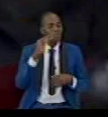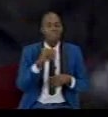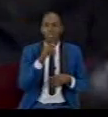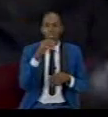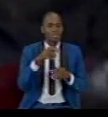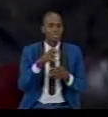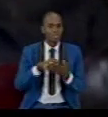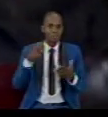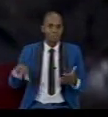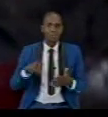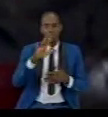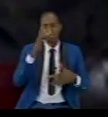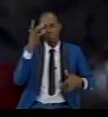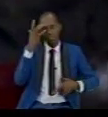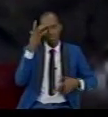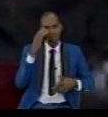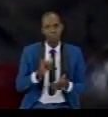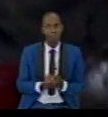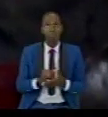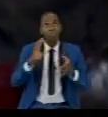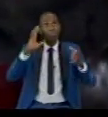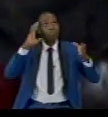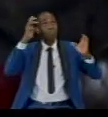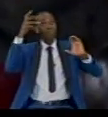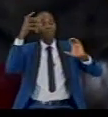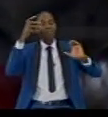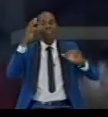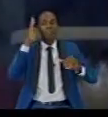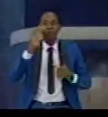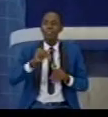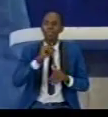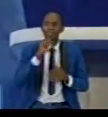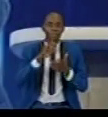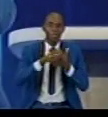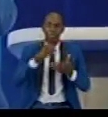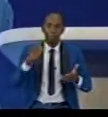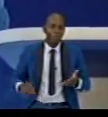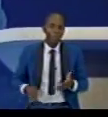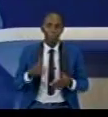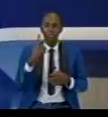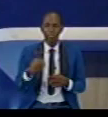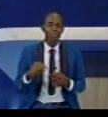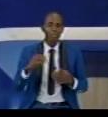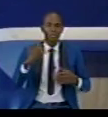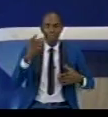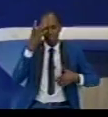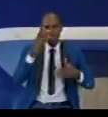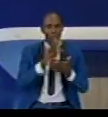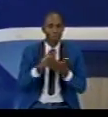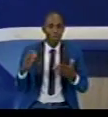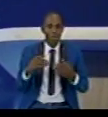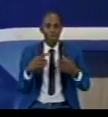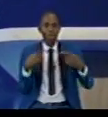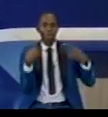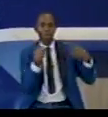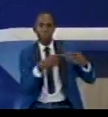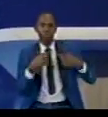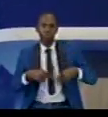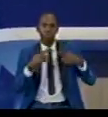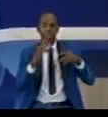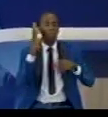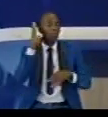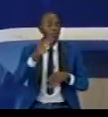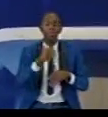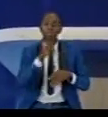leprosy away Ross will not take but let's proceed we argument will not take the